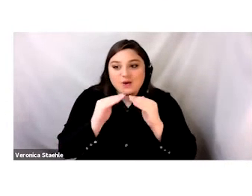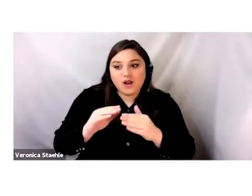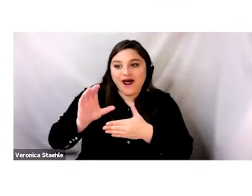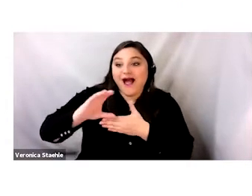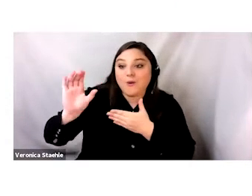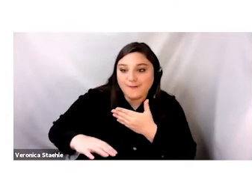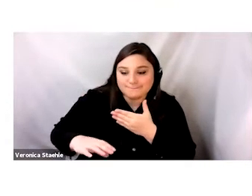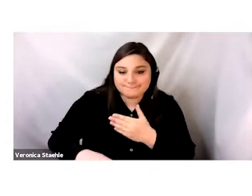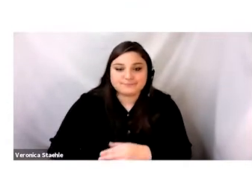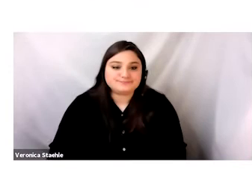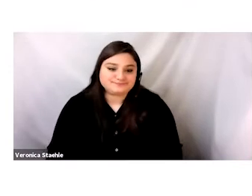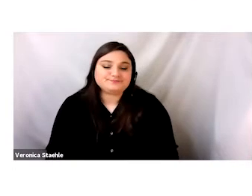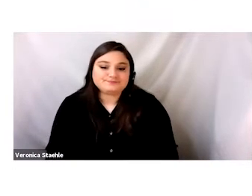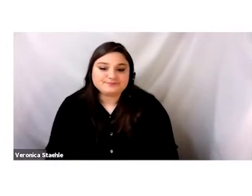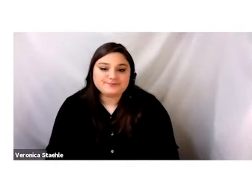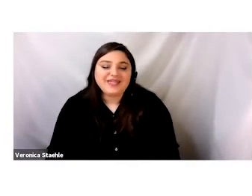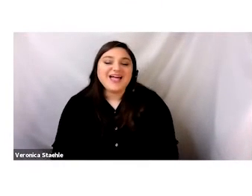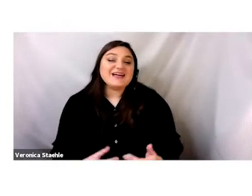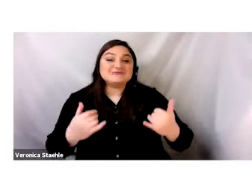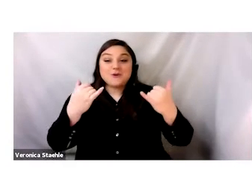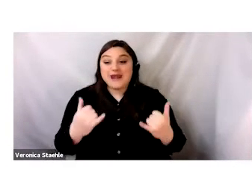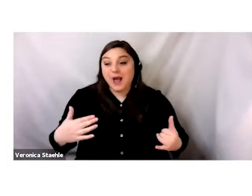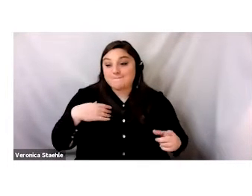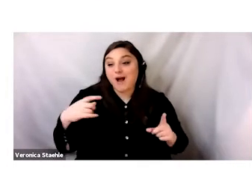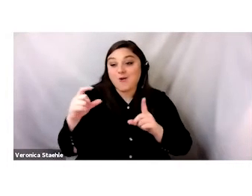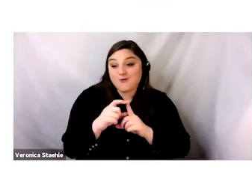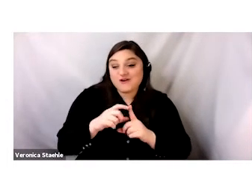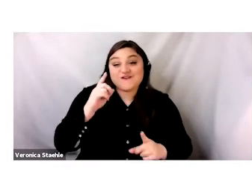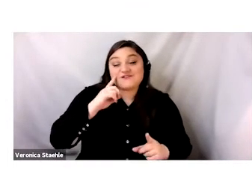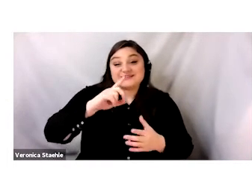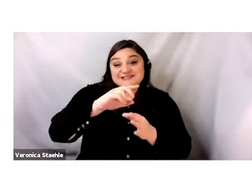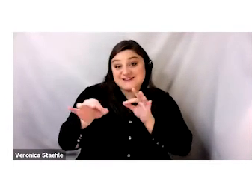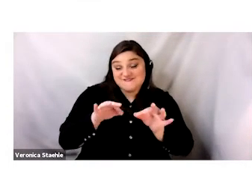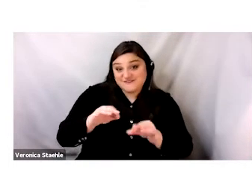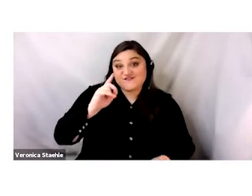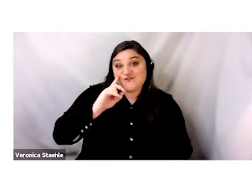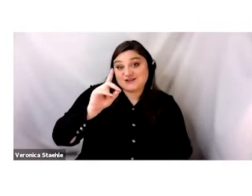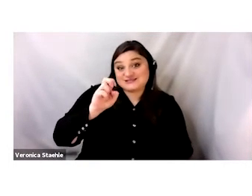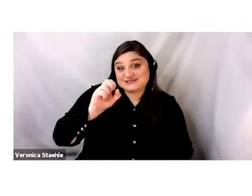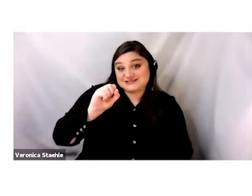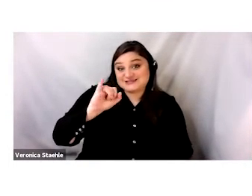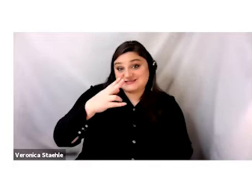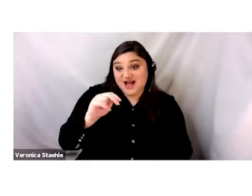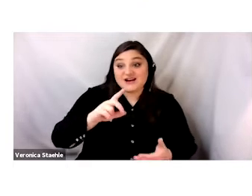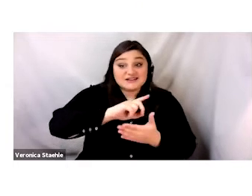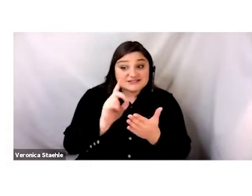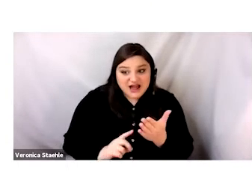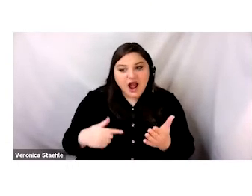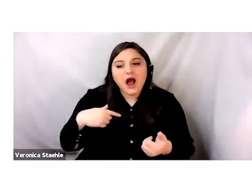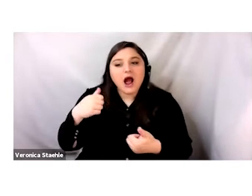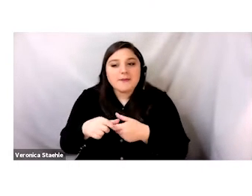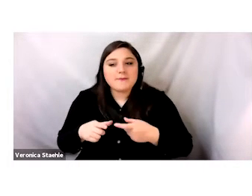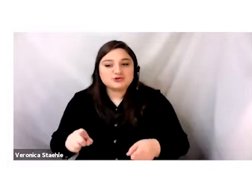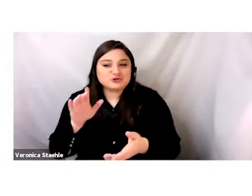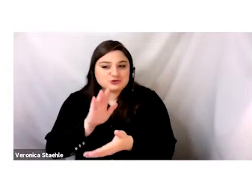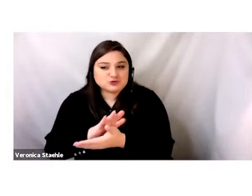Also, when I say design, this is what I meant earlier when I said my definition has changed. When I was studying design in school, I remember my teacher